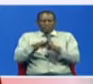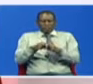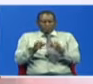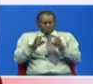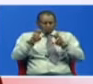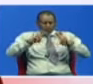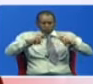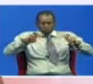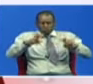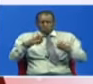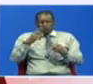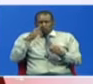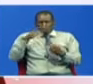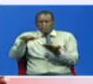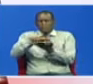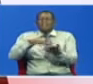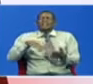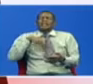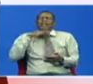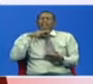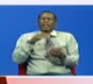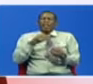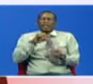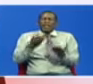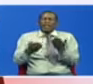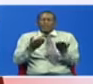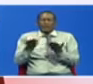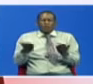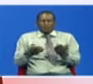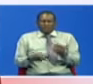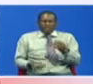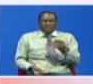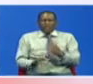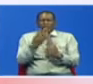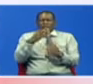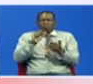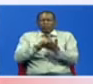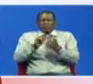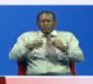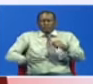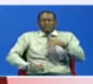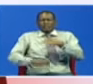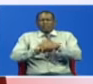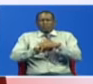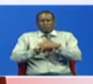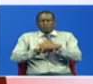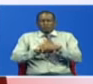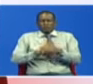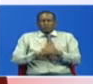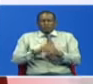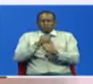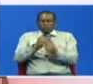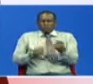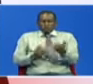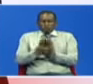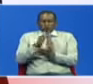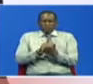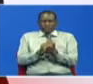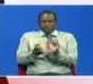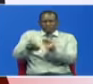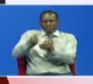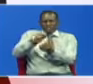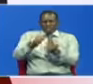for home-based deaths wherever they occur, so that we can be able to offer support to ensure that we change our